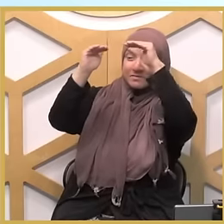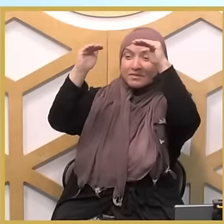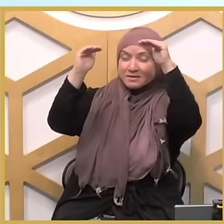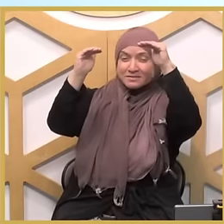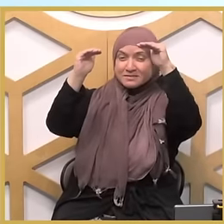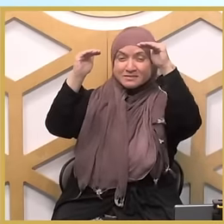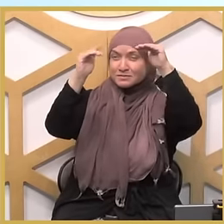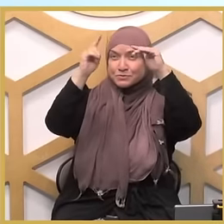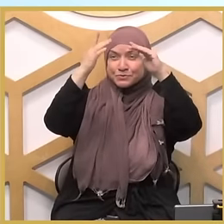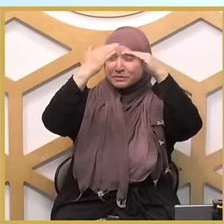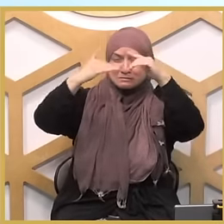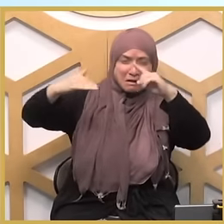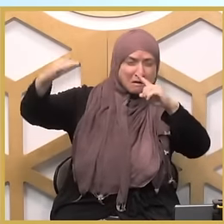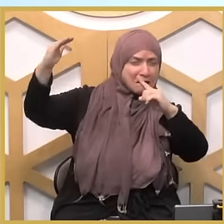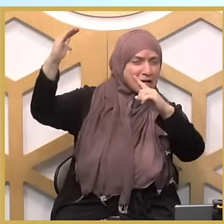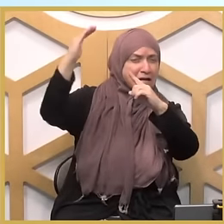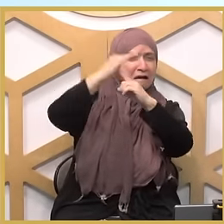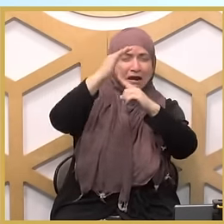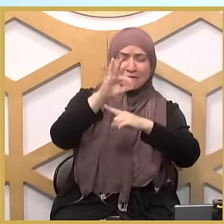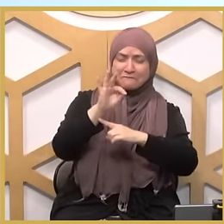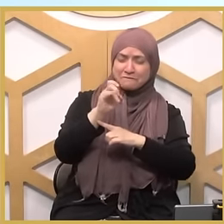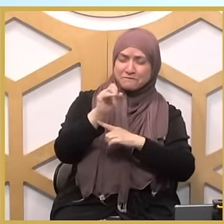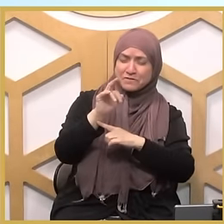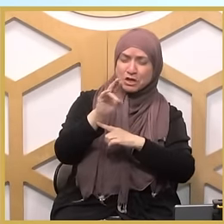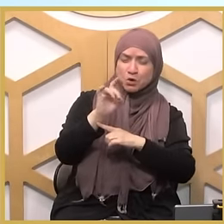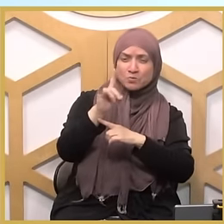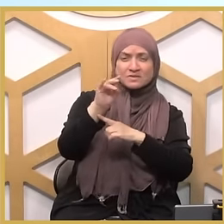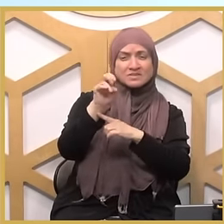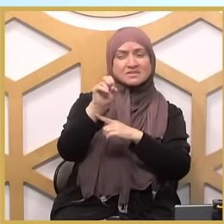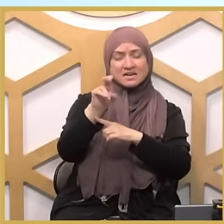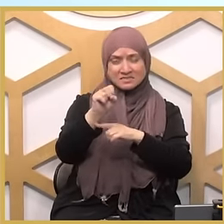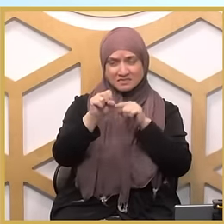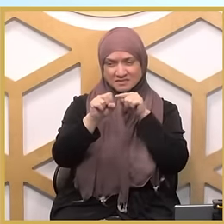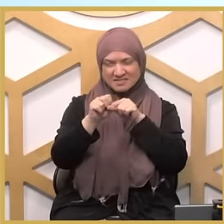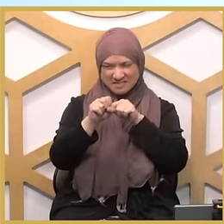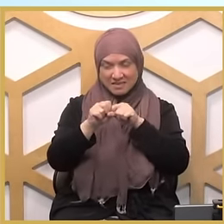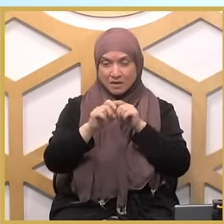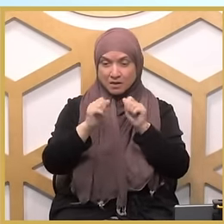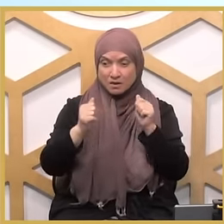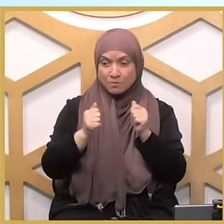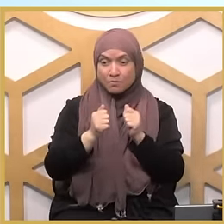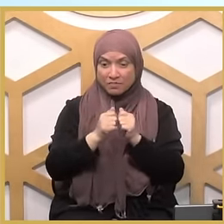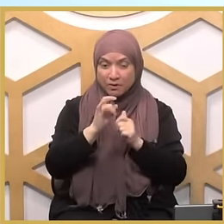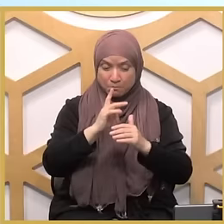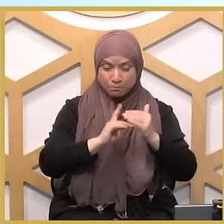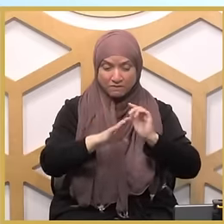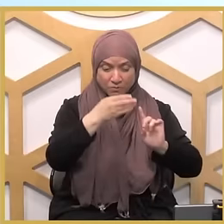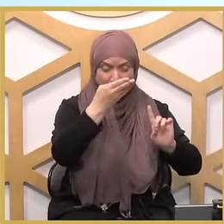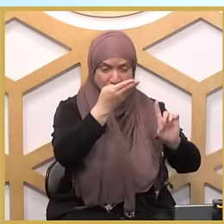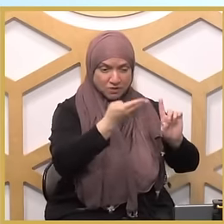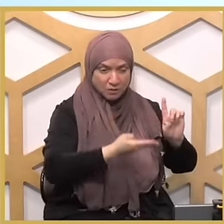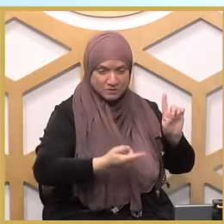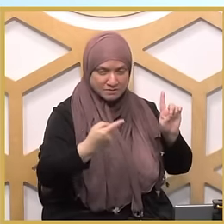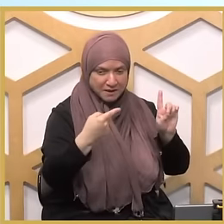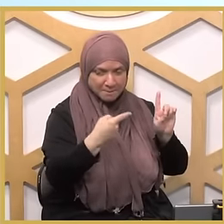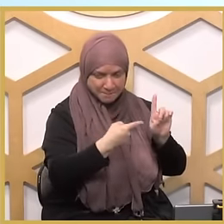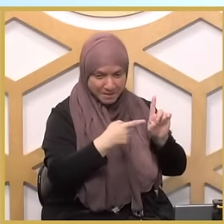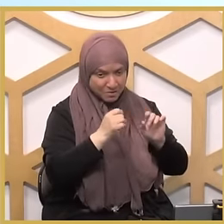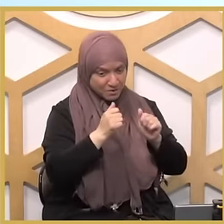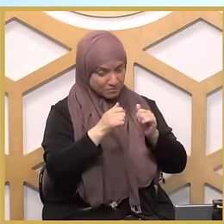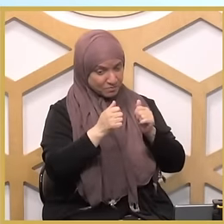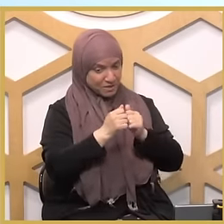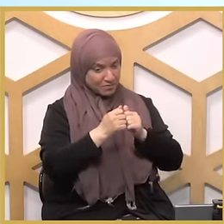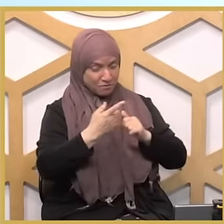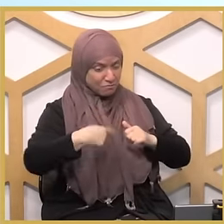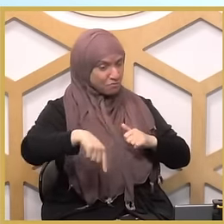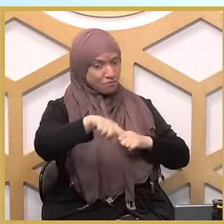it ties a different consequence, a major consequence that has probably the least immediate material effect